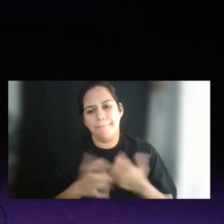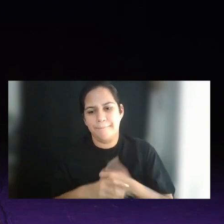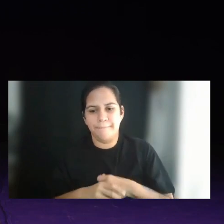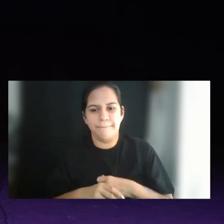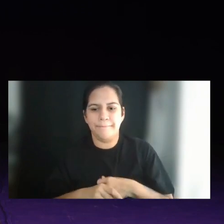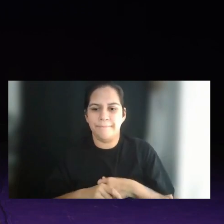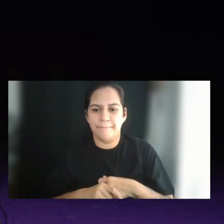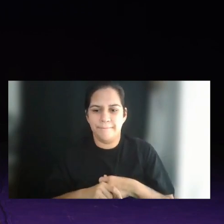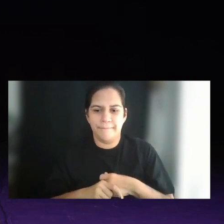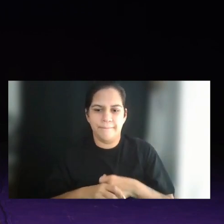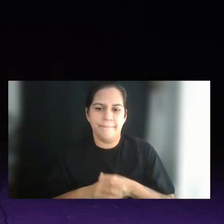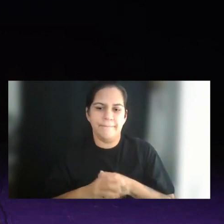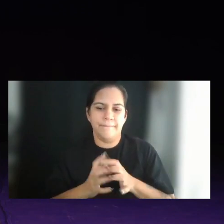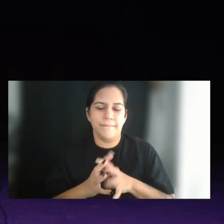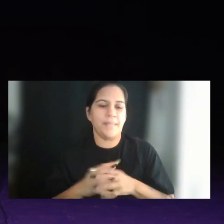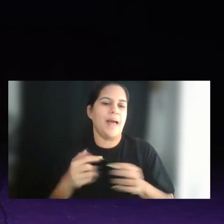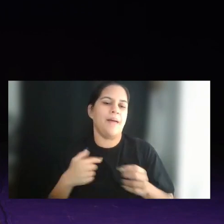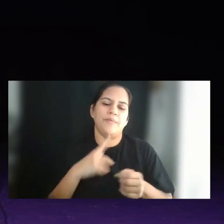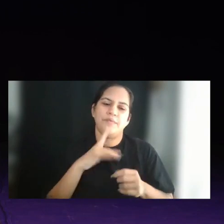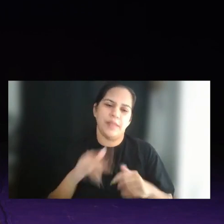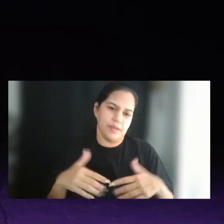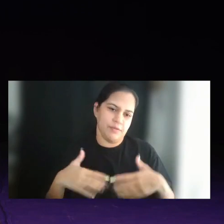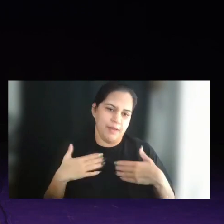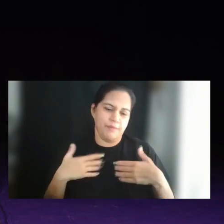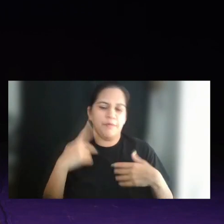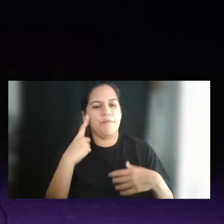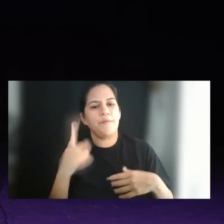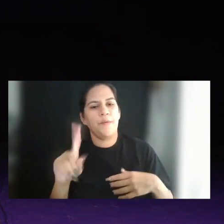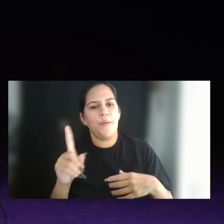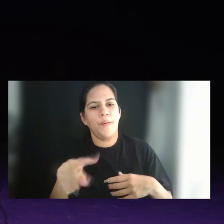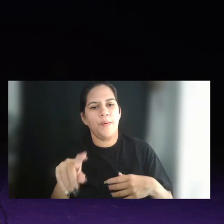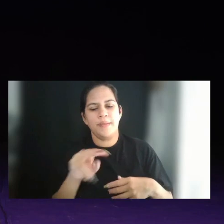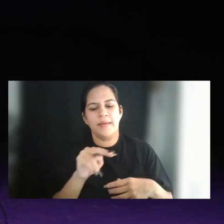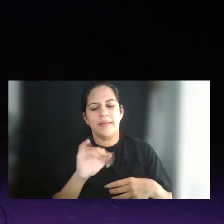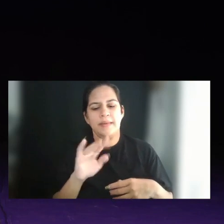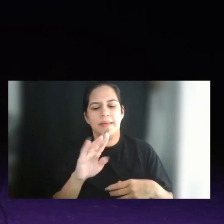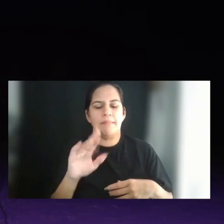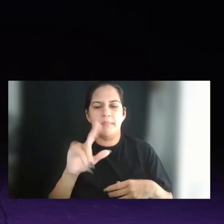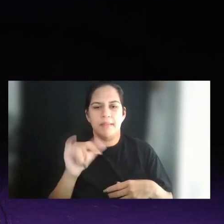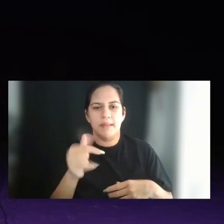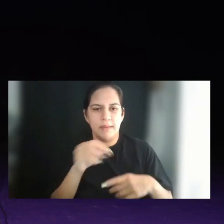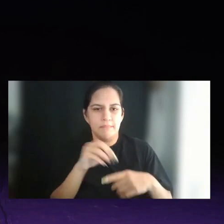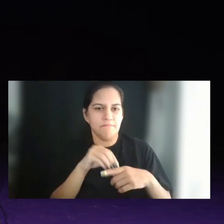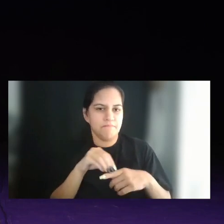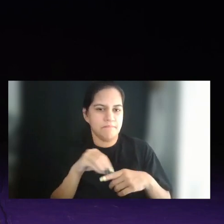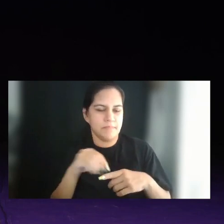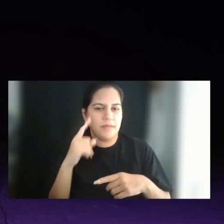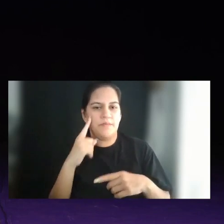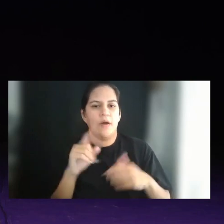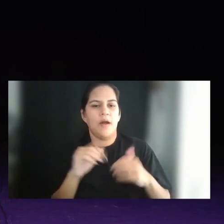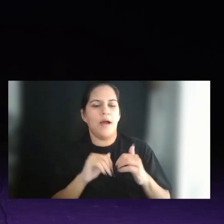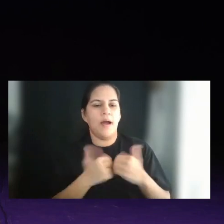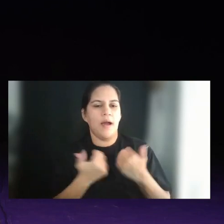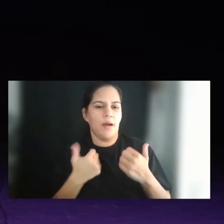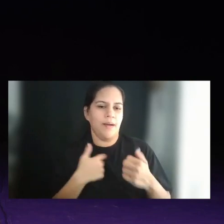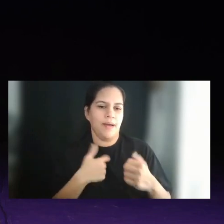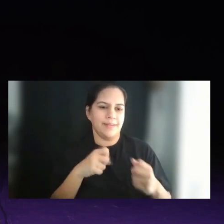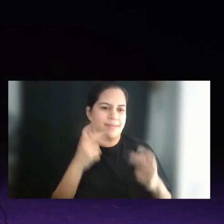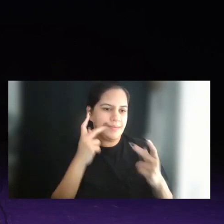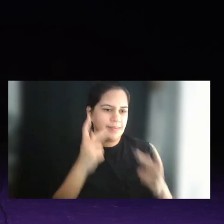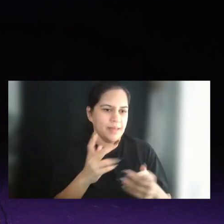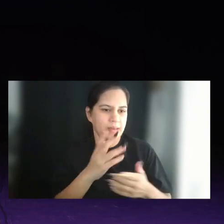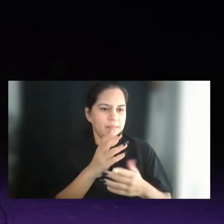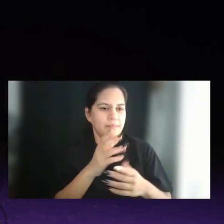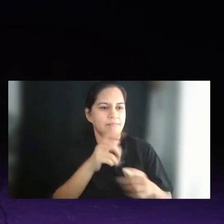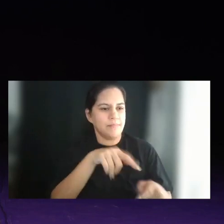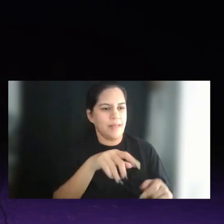I'm really grateful for the nibbling, for how I can see a piece of art here in the festival,